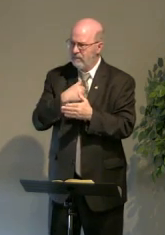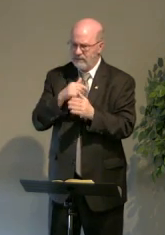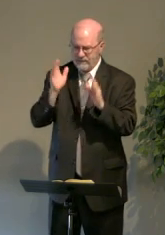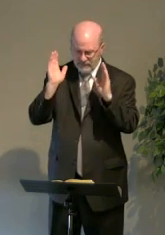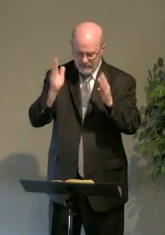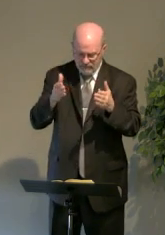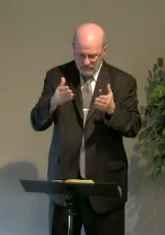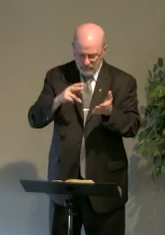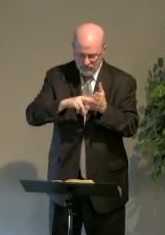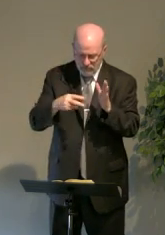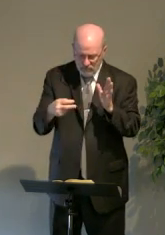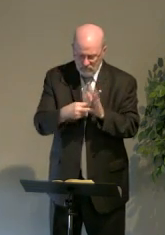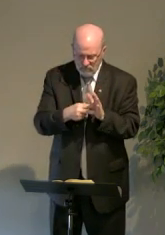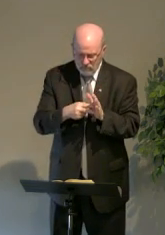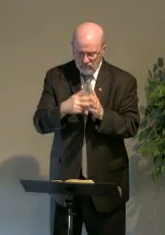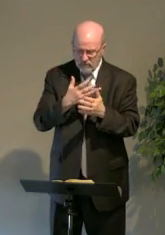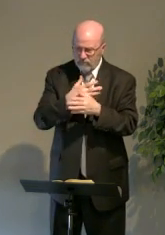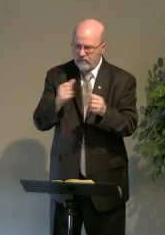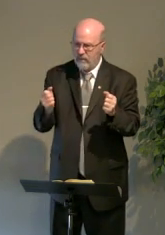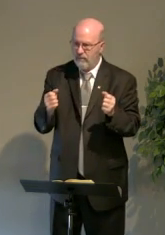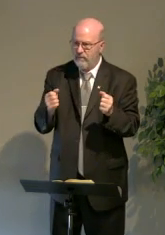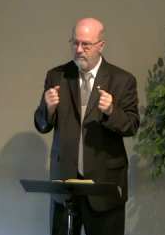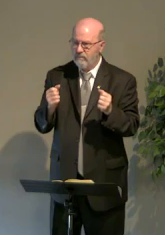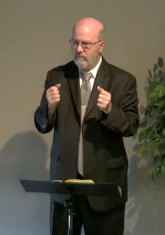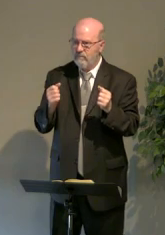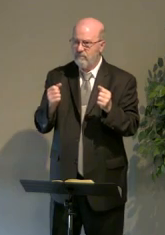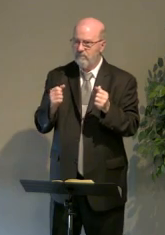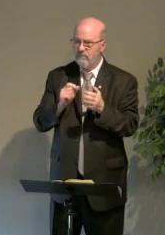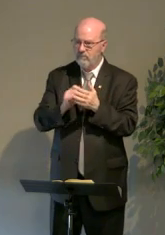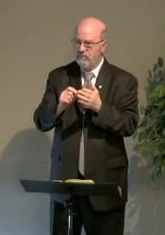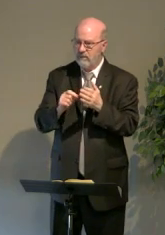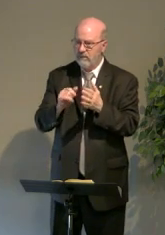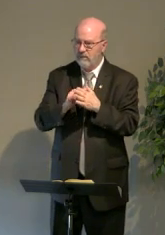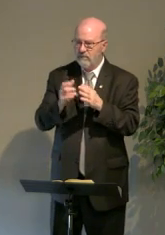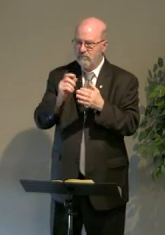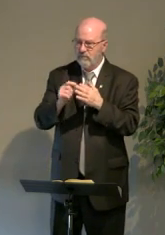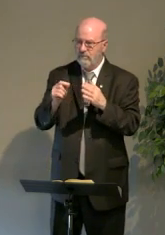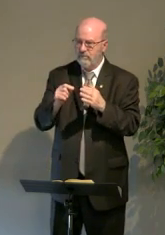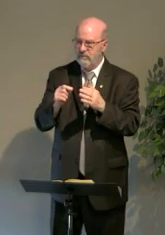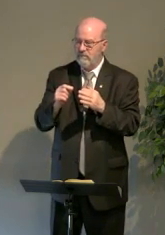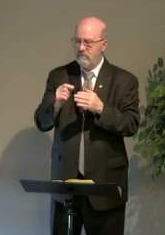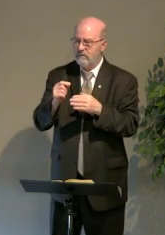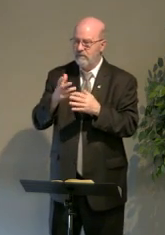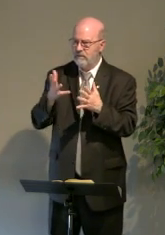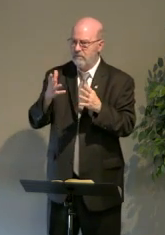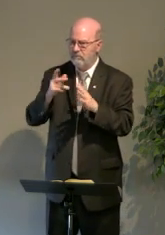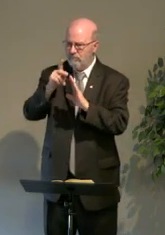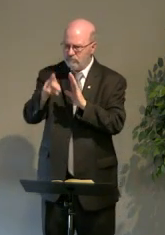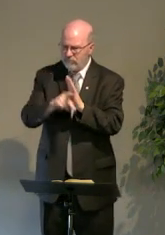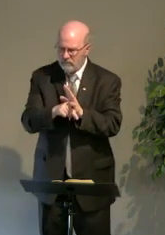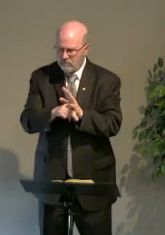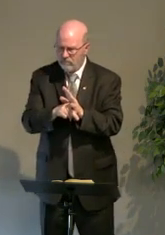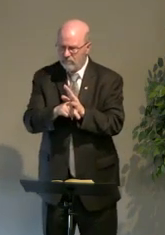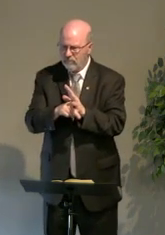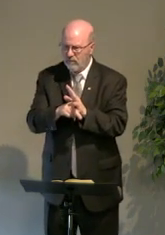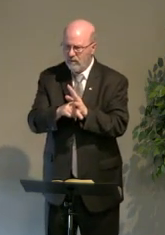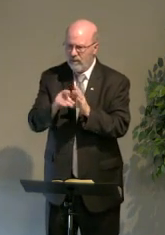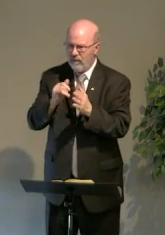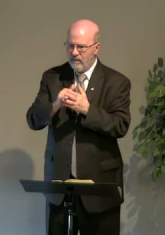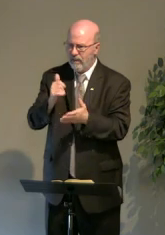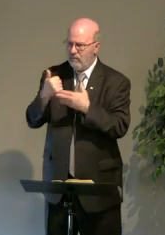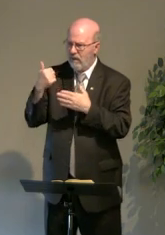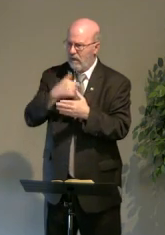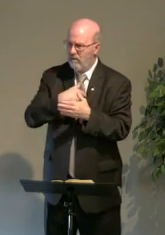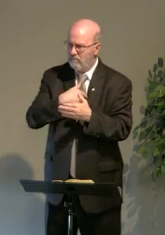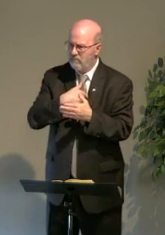attention to the purpose of our salvation. So if you're a note taker, that's what I would write at the top. Some principles for that will help